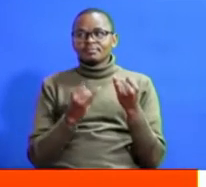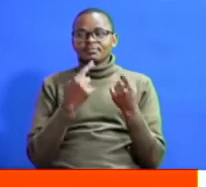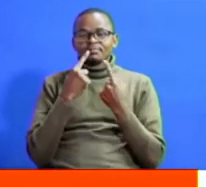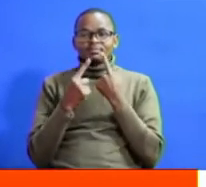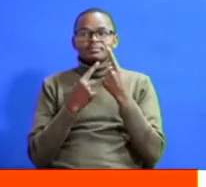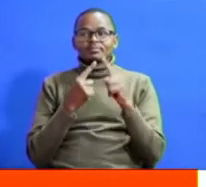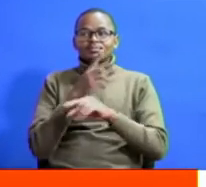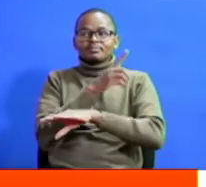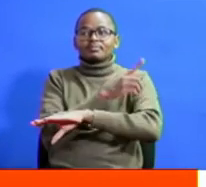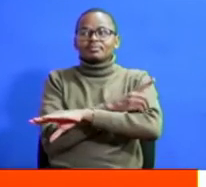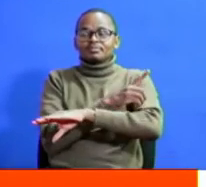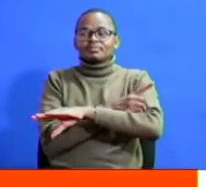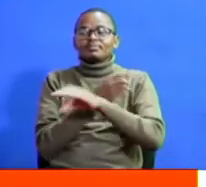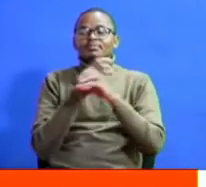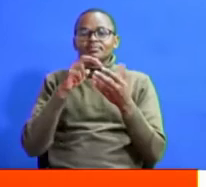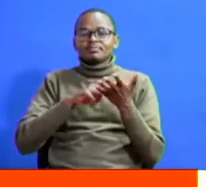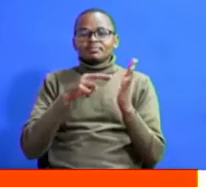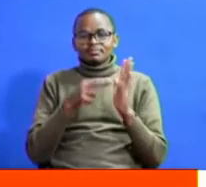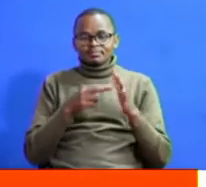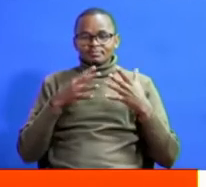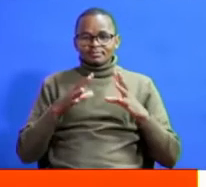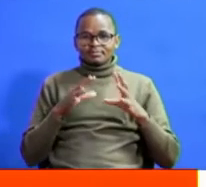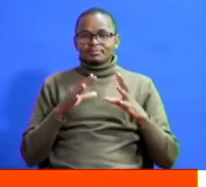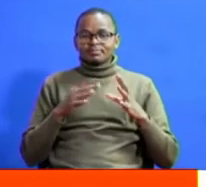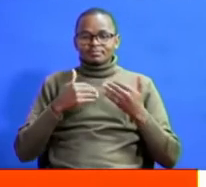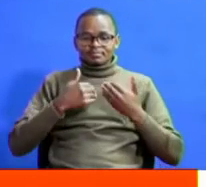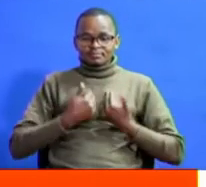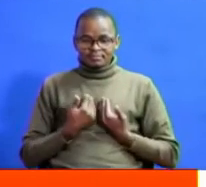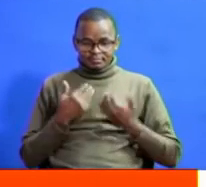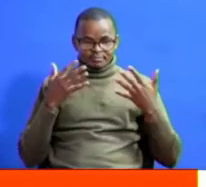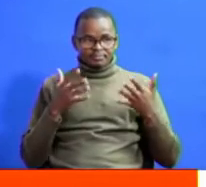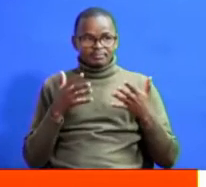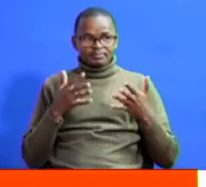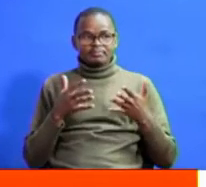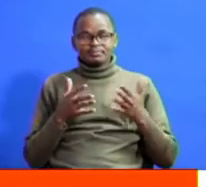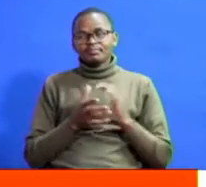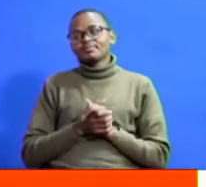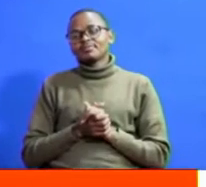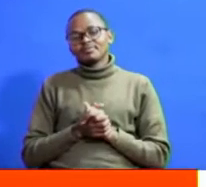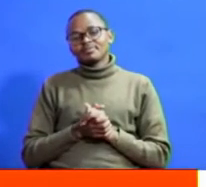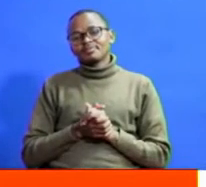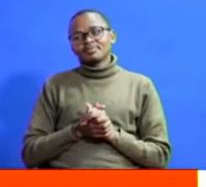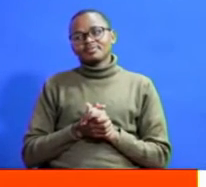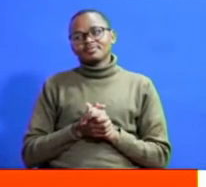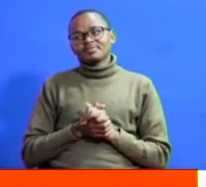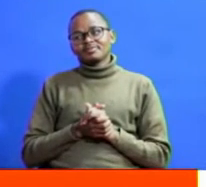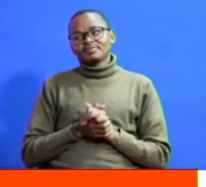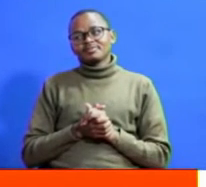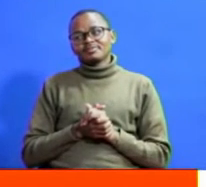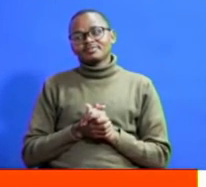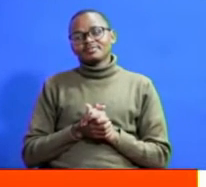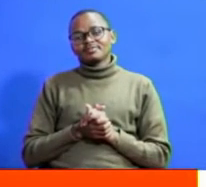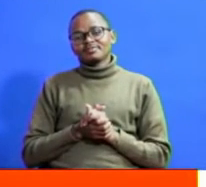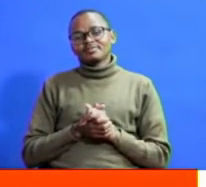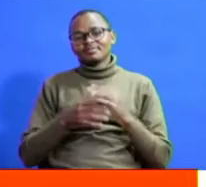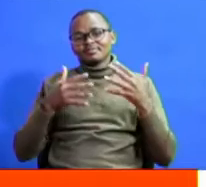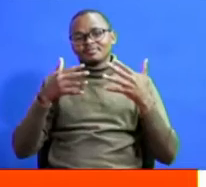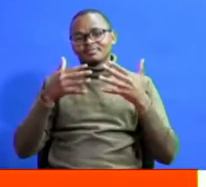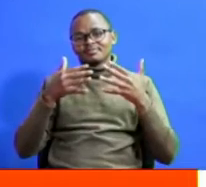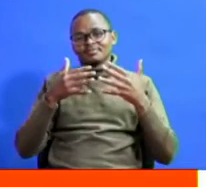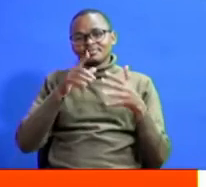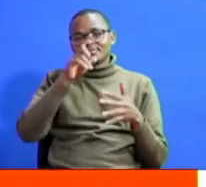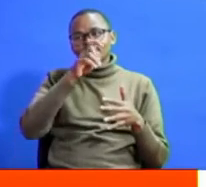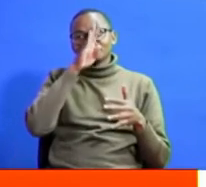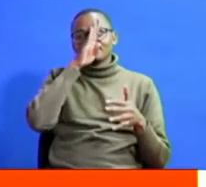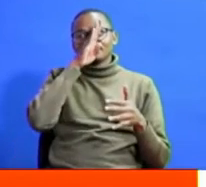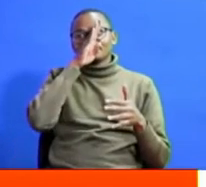day. Right. Meaning people are tired of this, we call it being cowed to the level that it must just